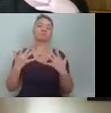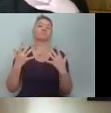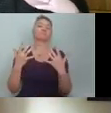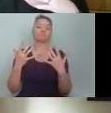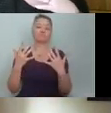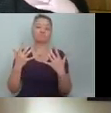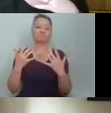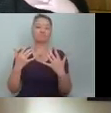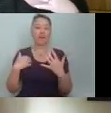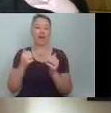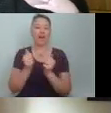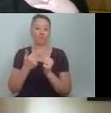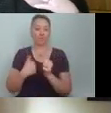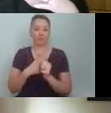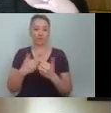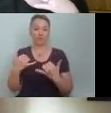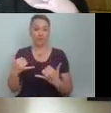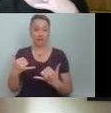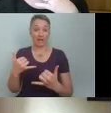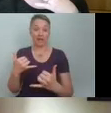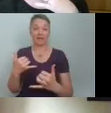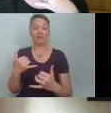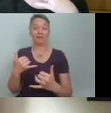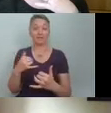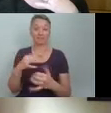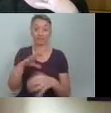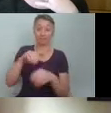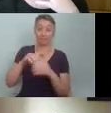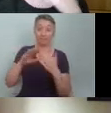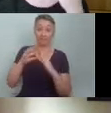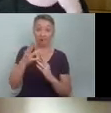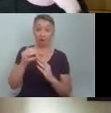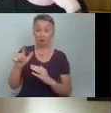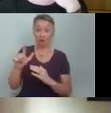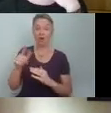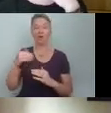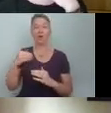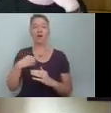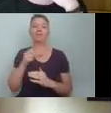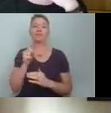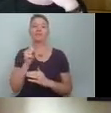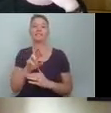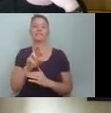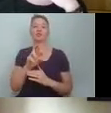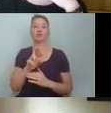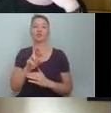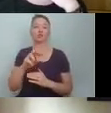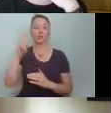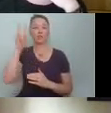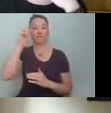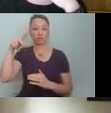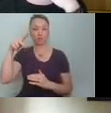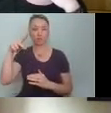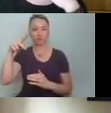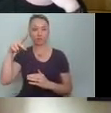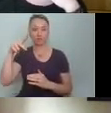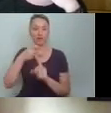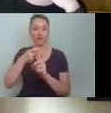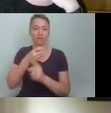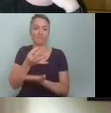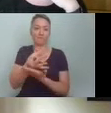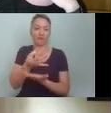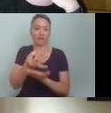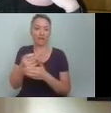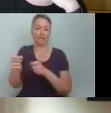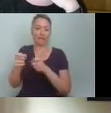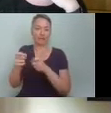have with us today as a part of this town hall, our Senior Vice President for Finance and